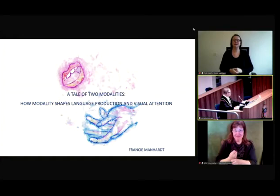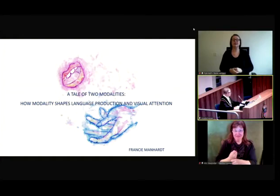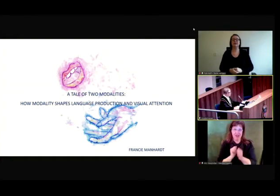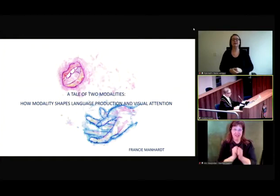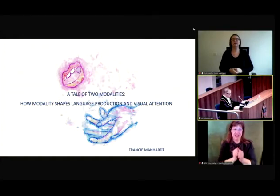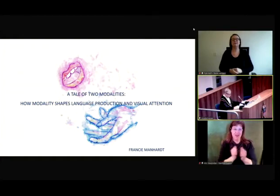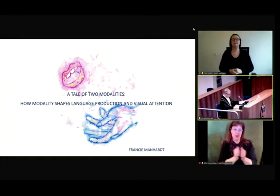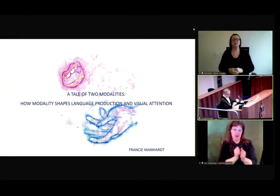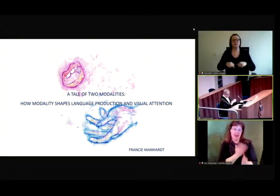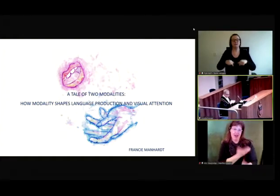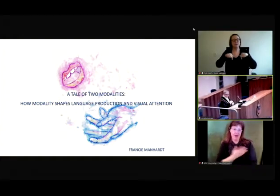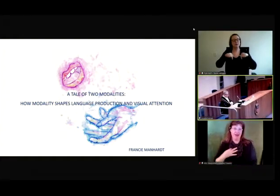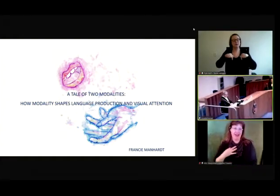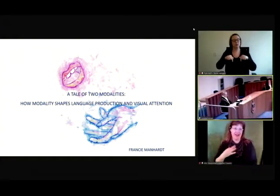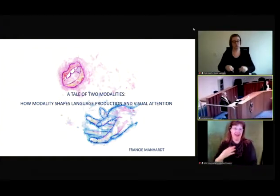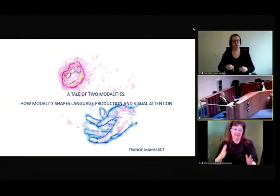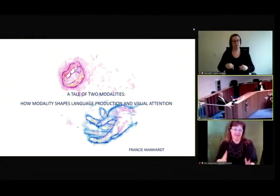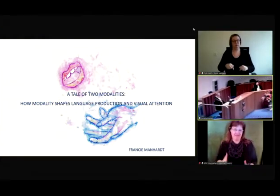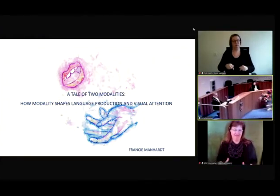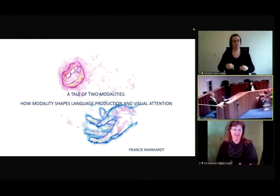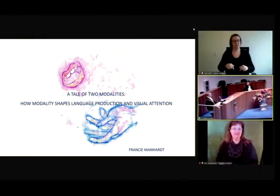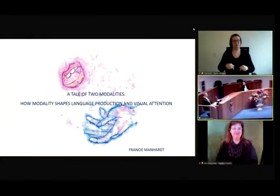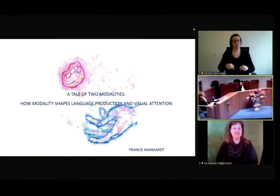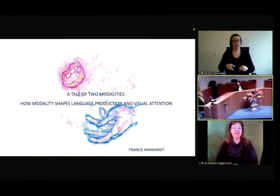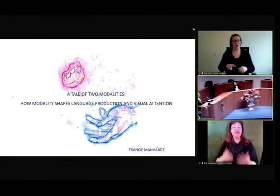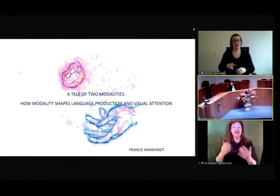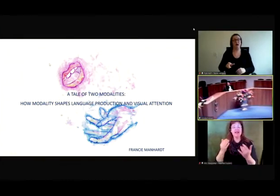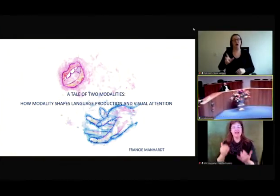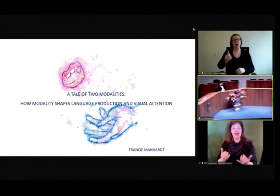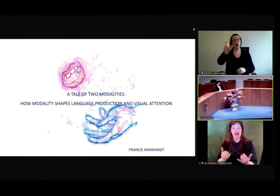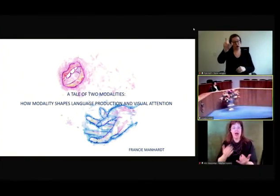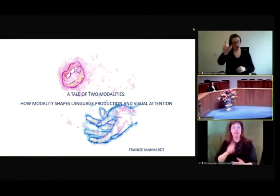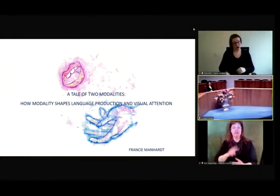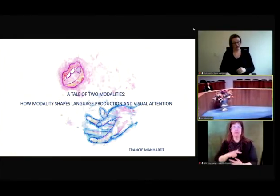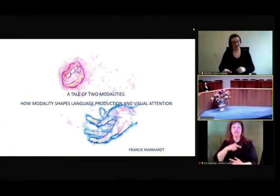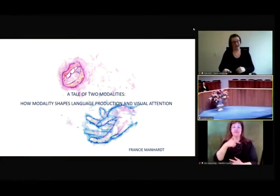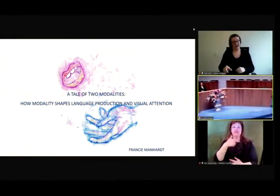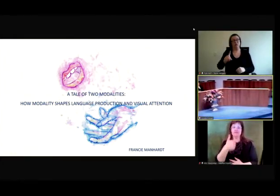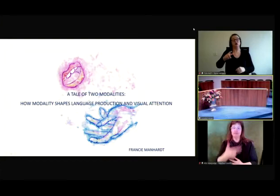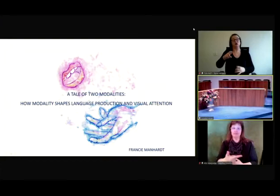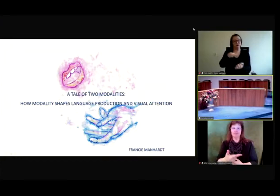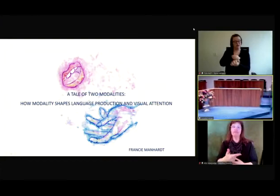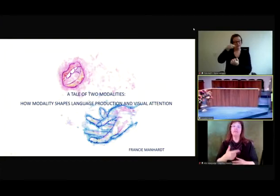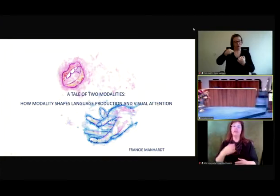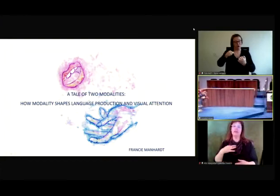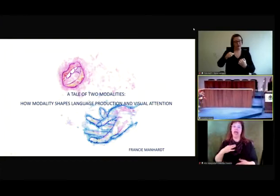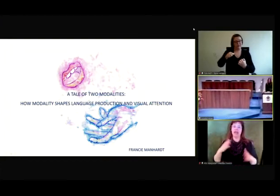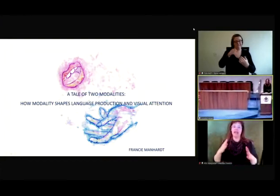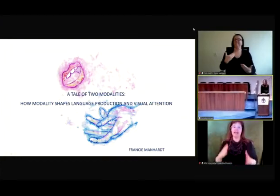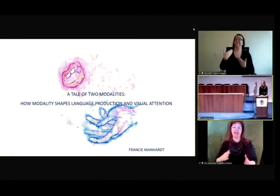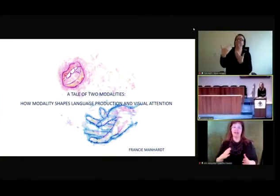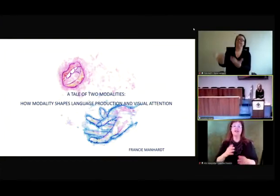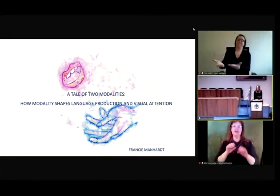I now give the floor to the candidate for the degree of doctor.